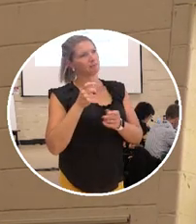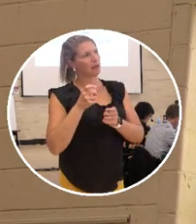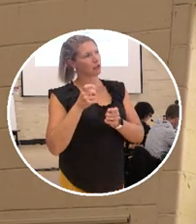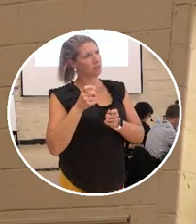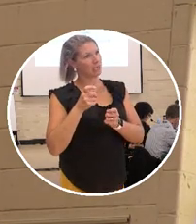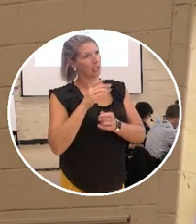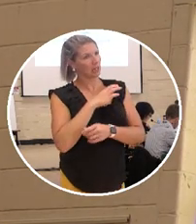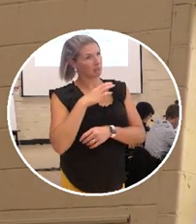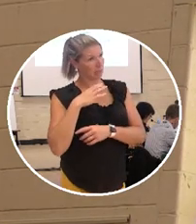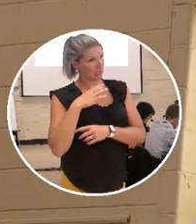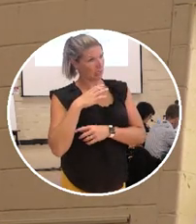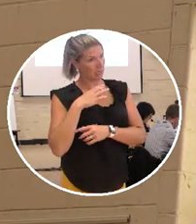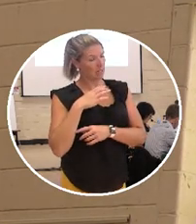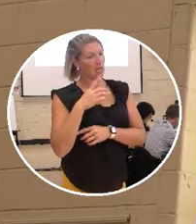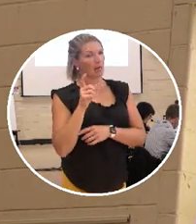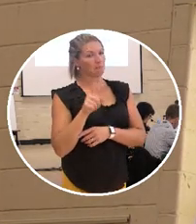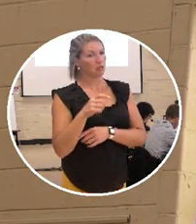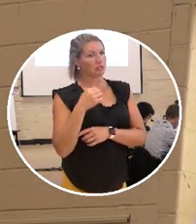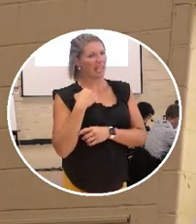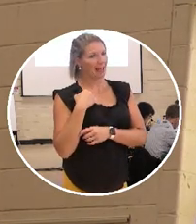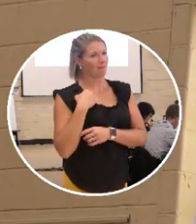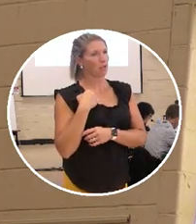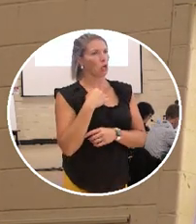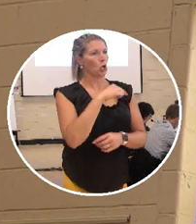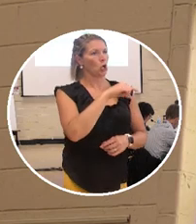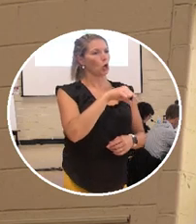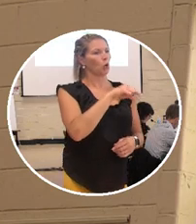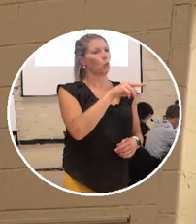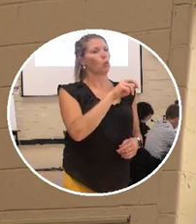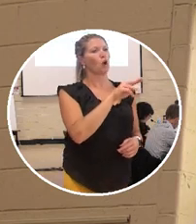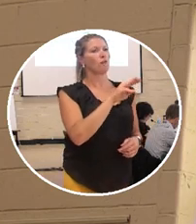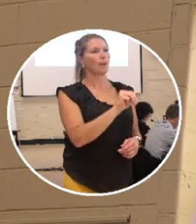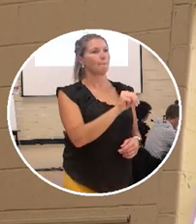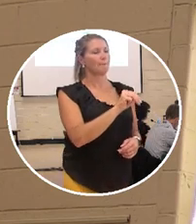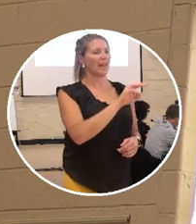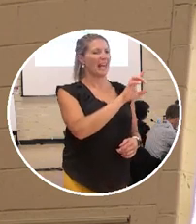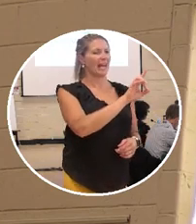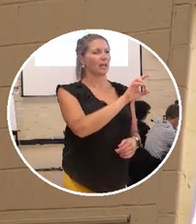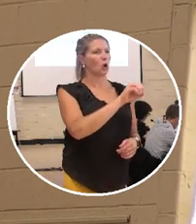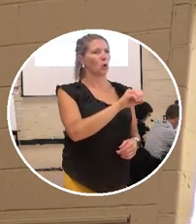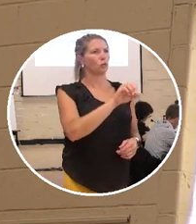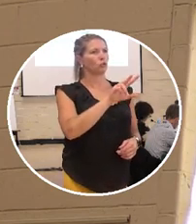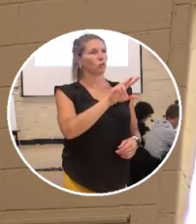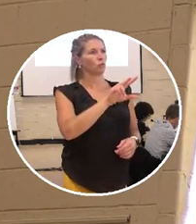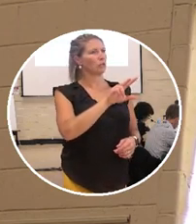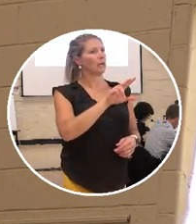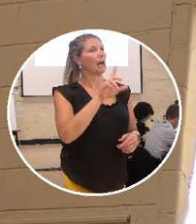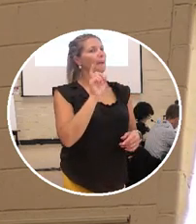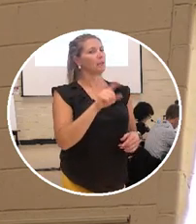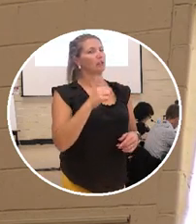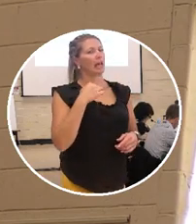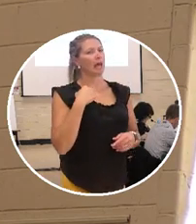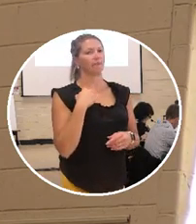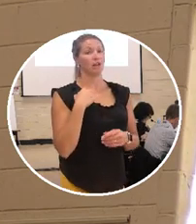8, quorum. 8.02, change 30 minutes to 15